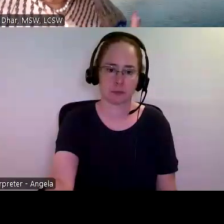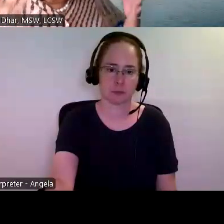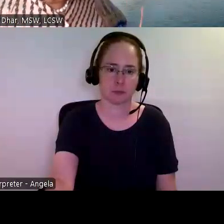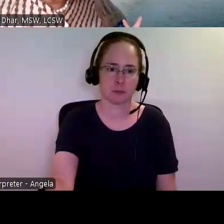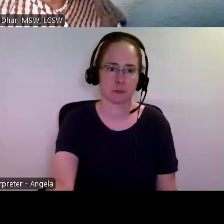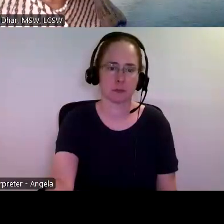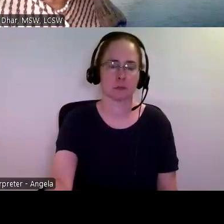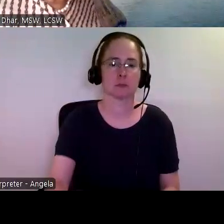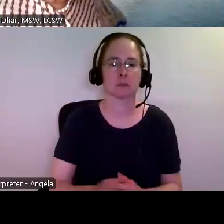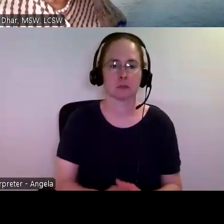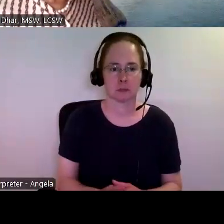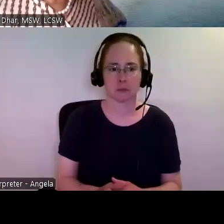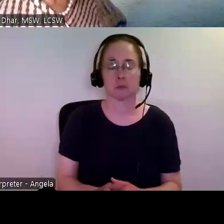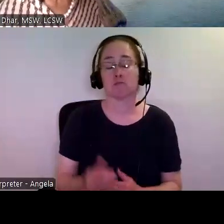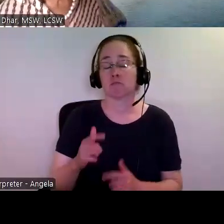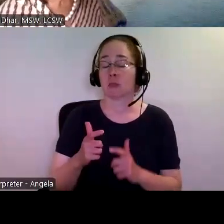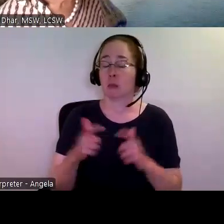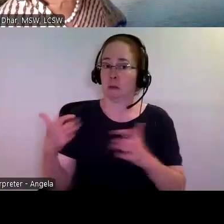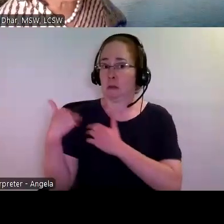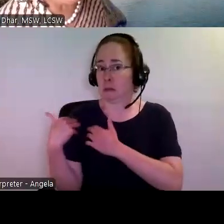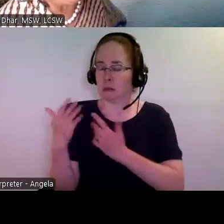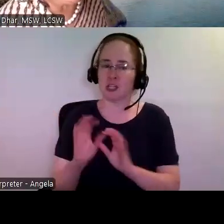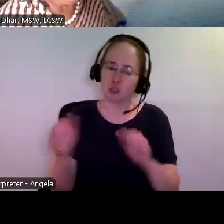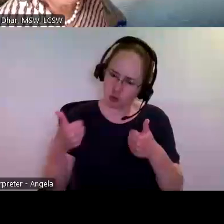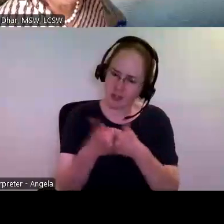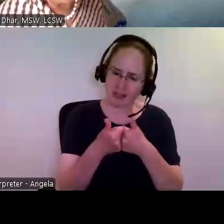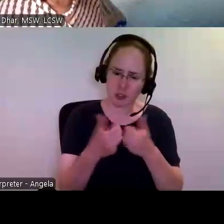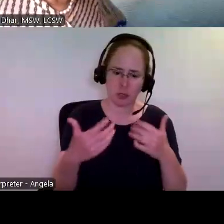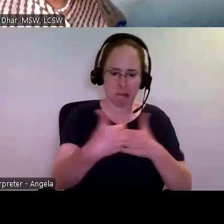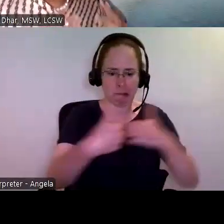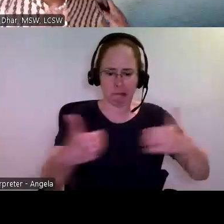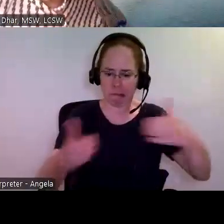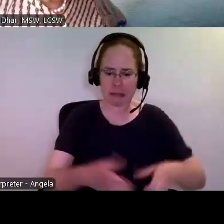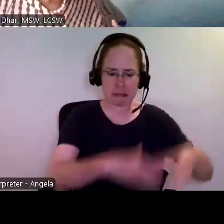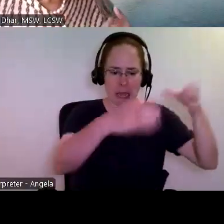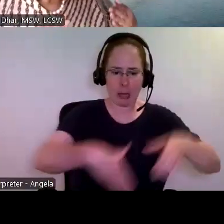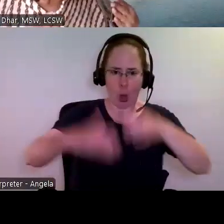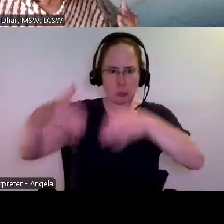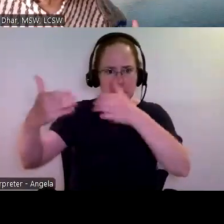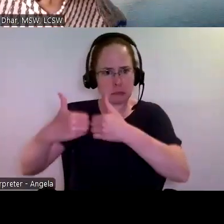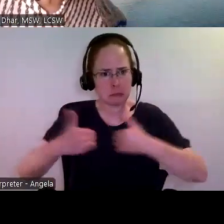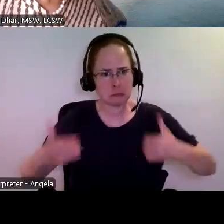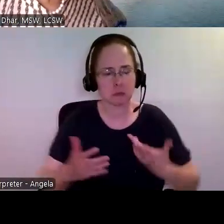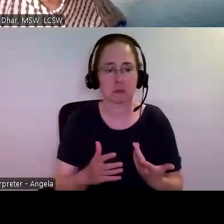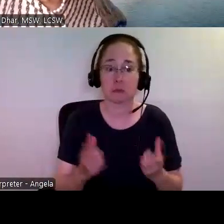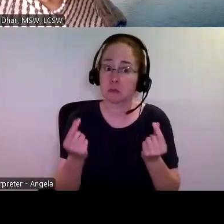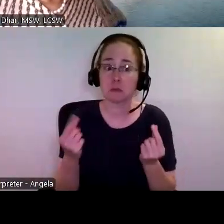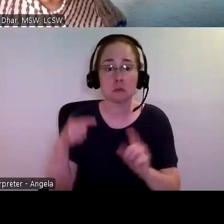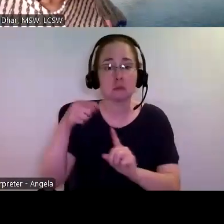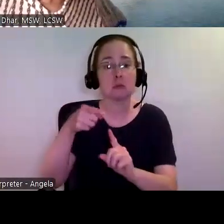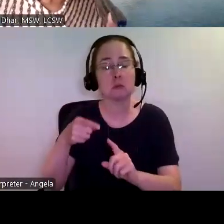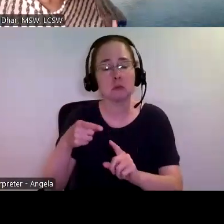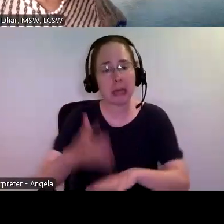And then a big part of our job is challenging those silos by really enhancing